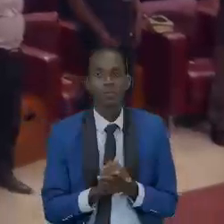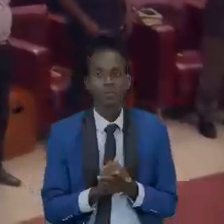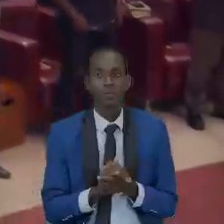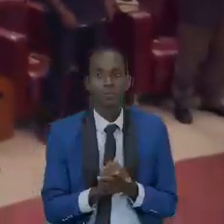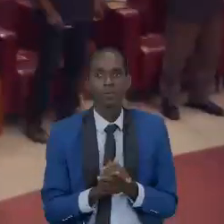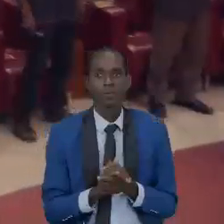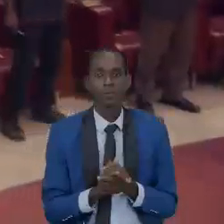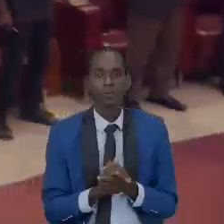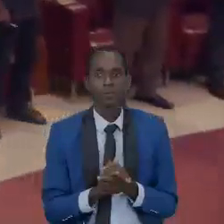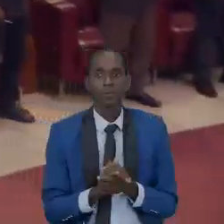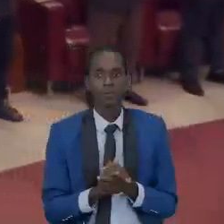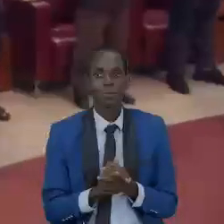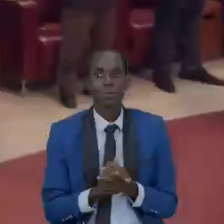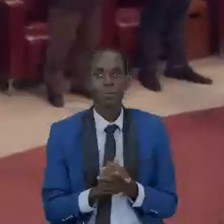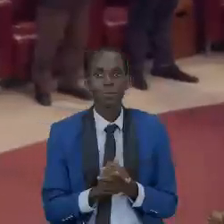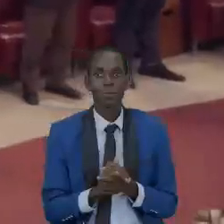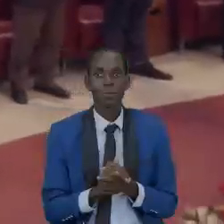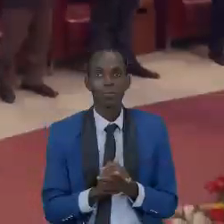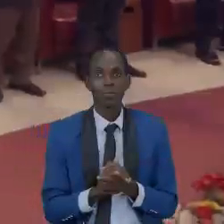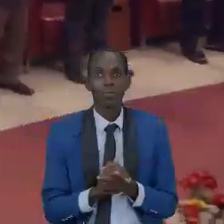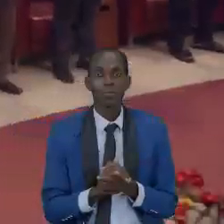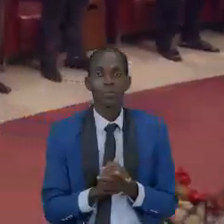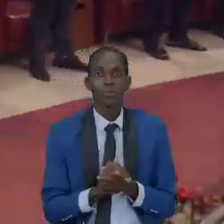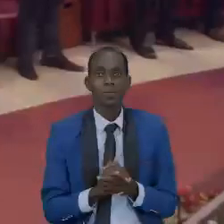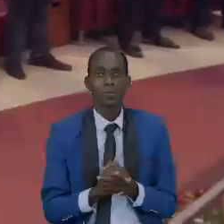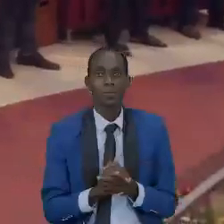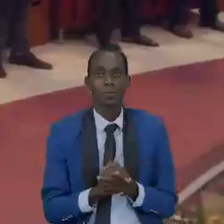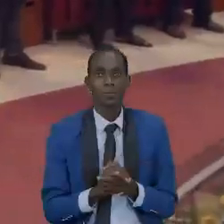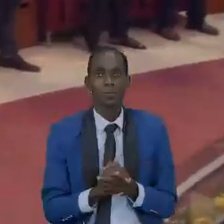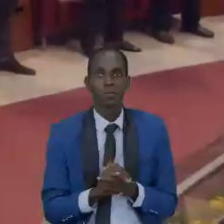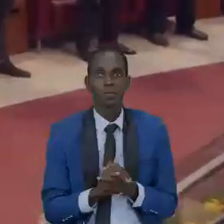Amen.